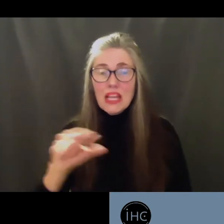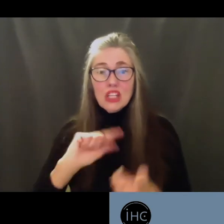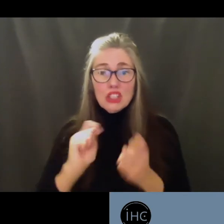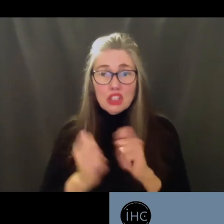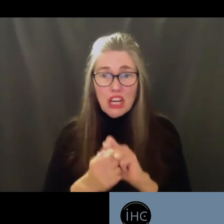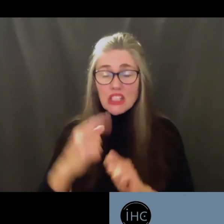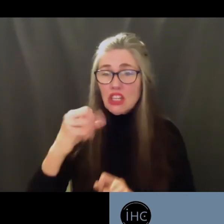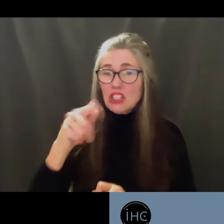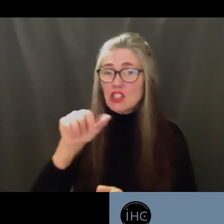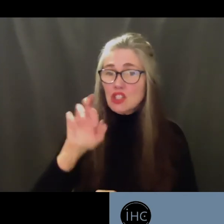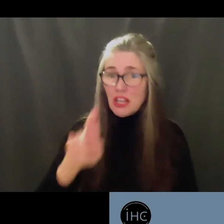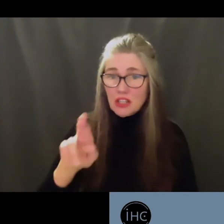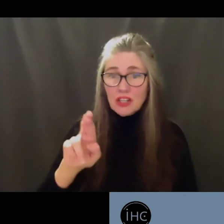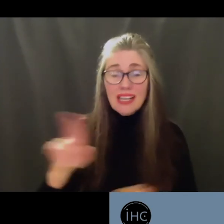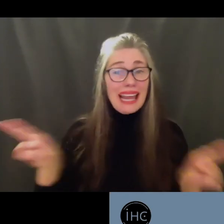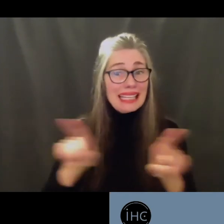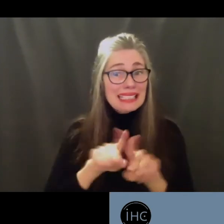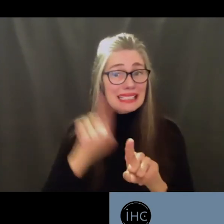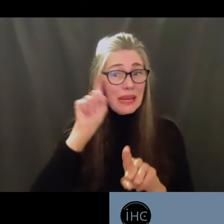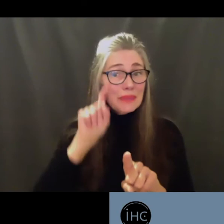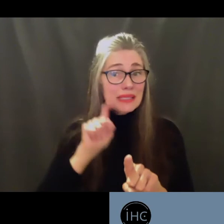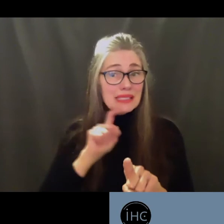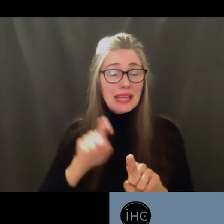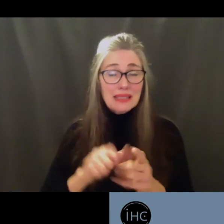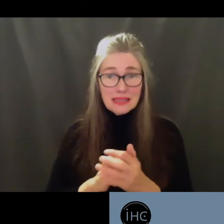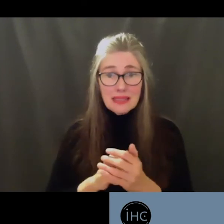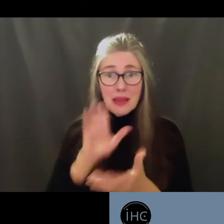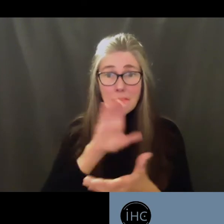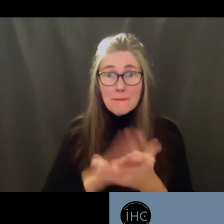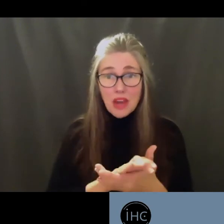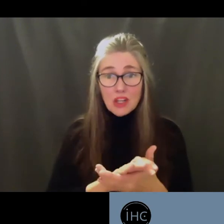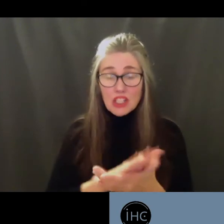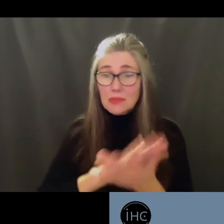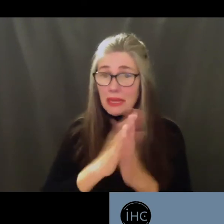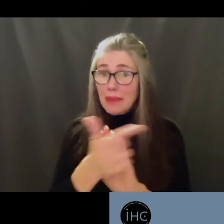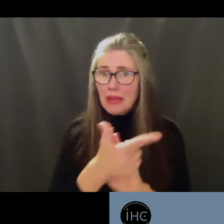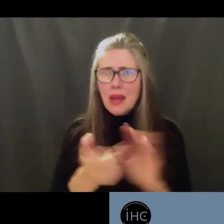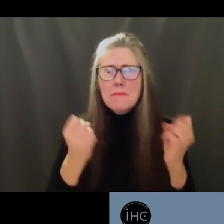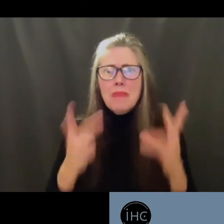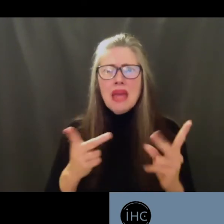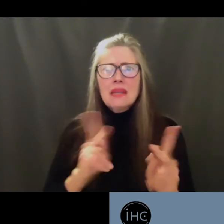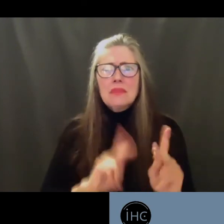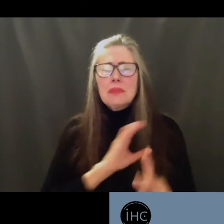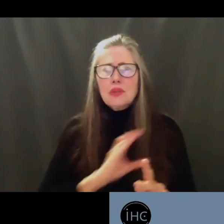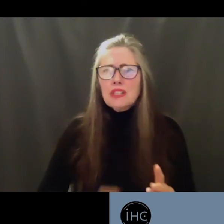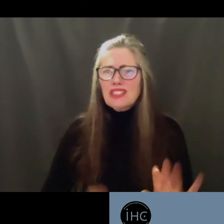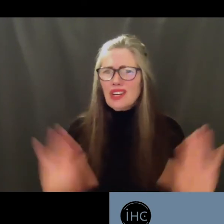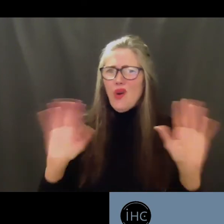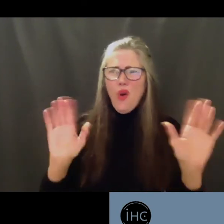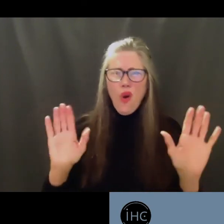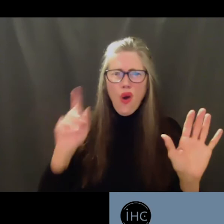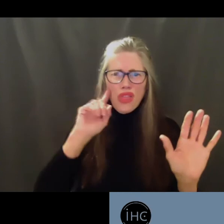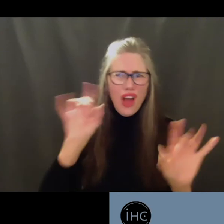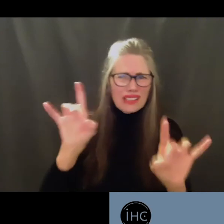also had same-sex marriages legalized, which was a total scandal for many traditions. And all of